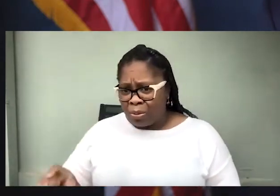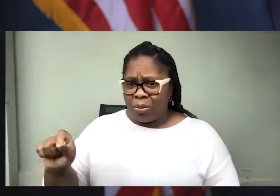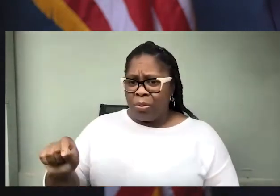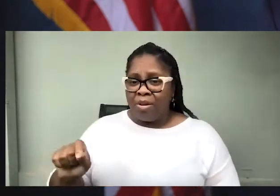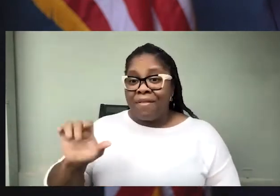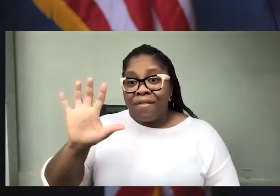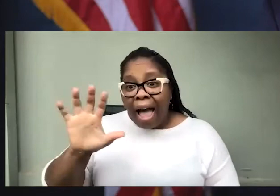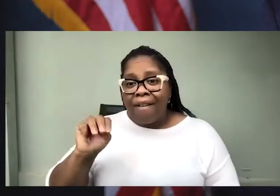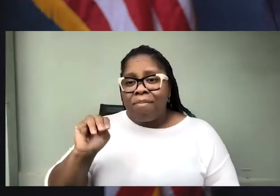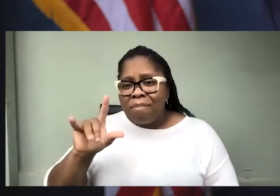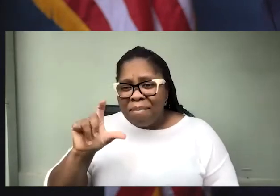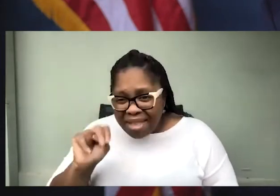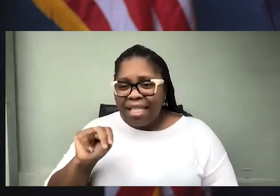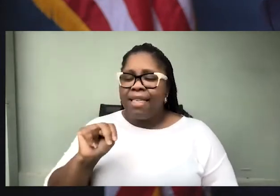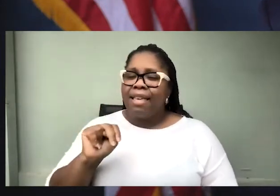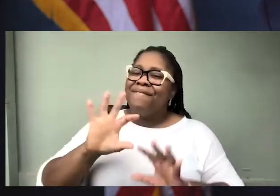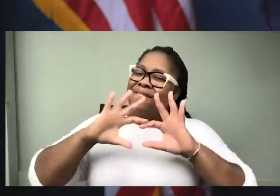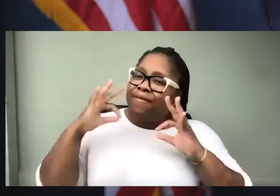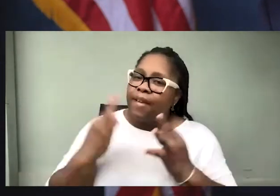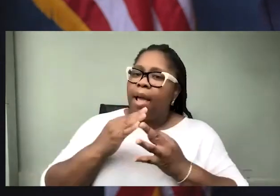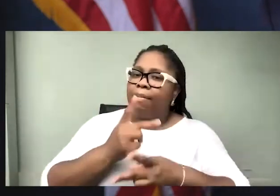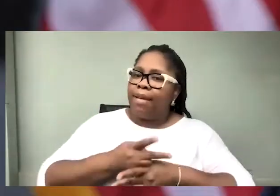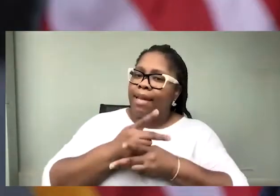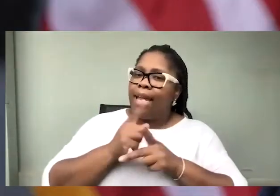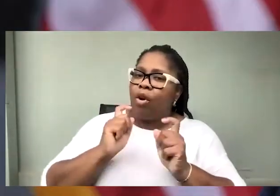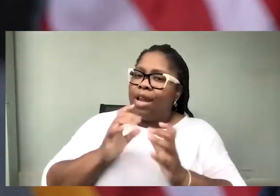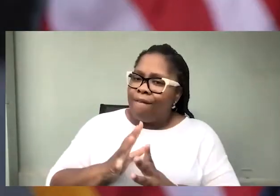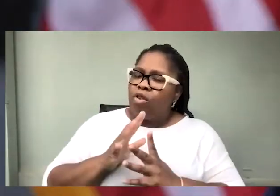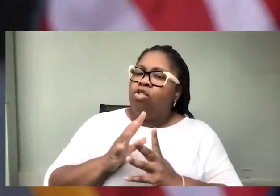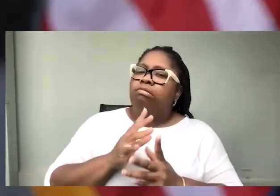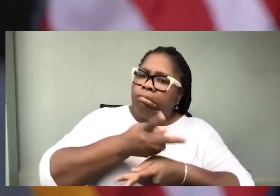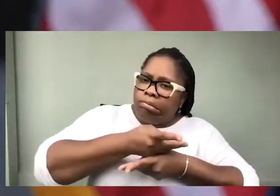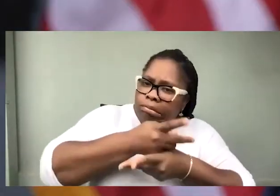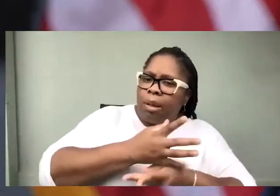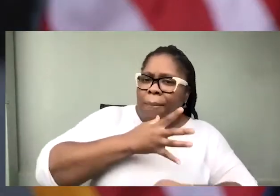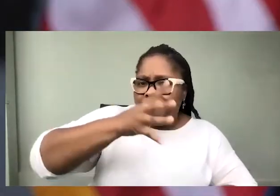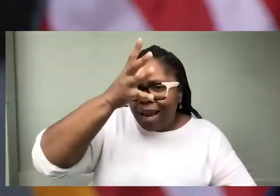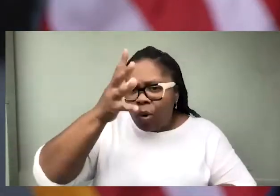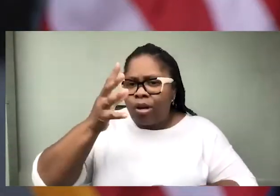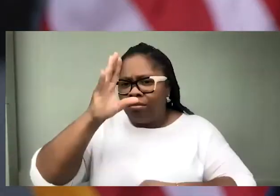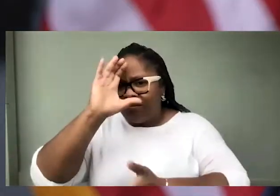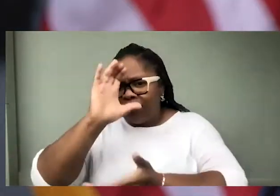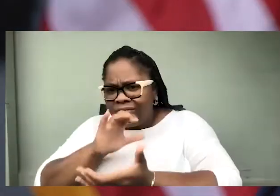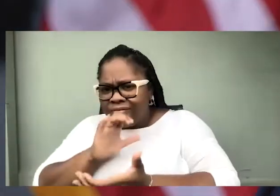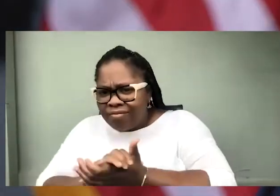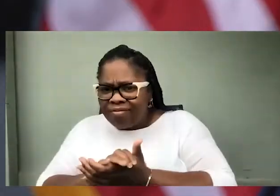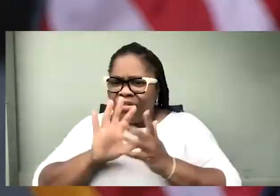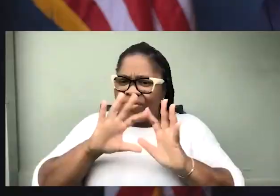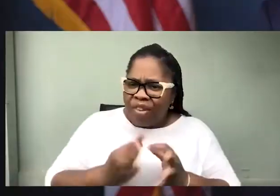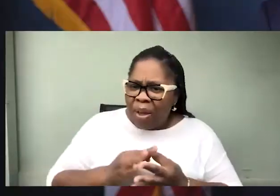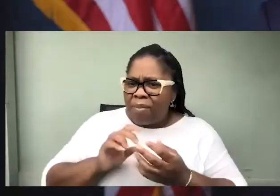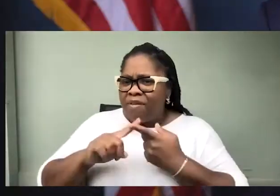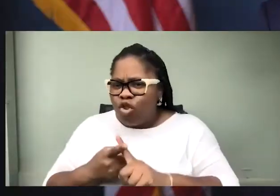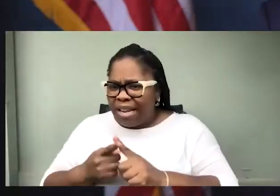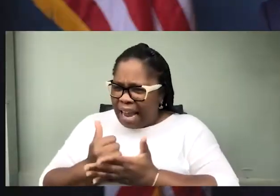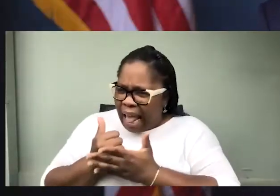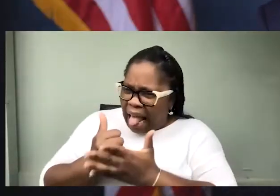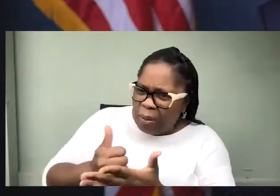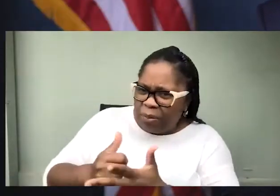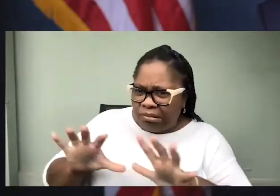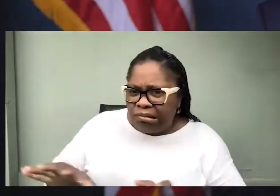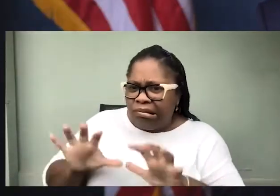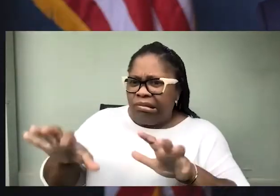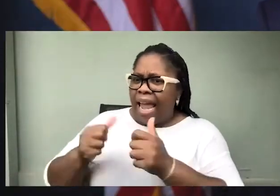their parents, spouses, and friends who need assistance with everyday tasks to live well in their homes